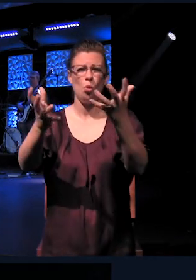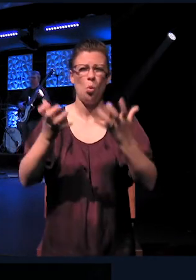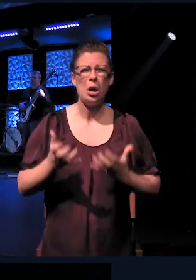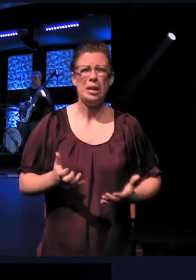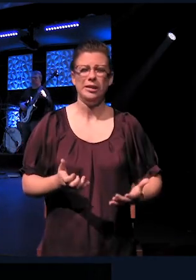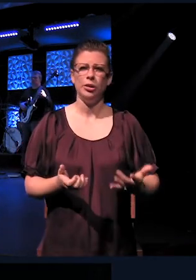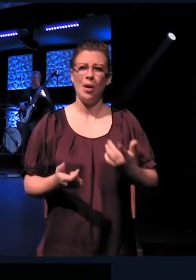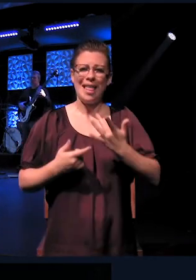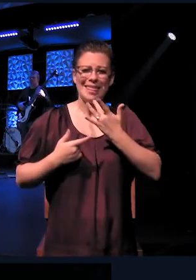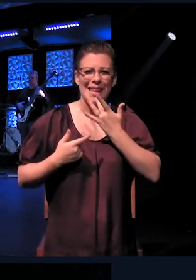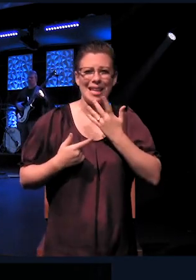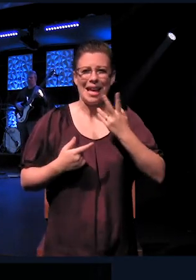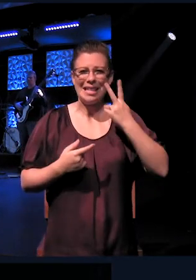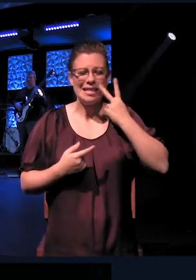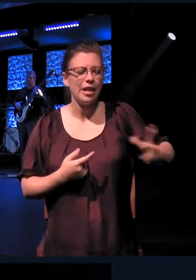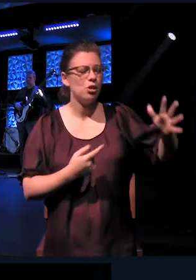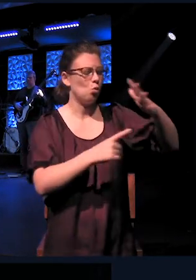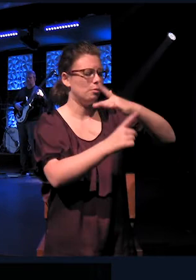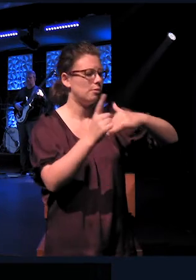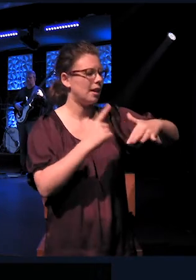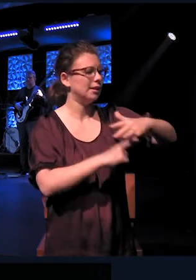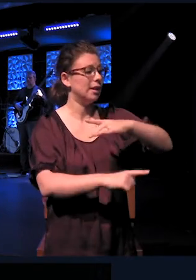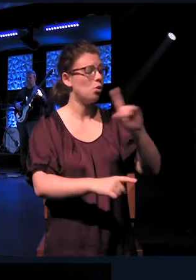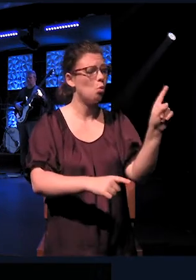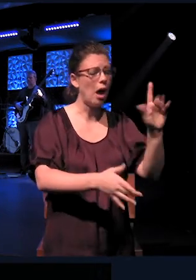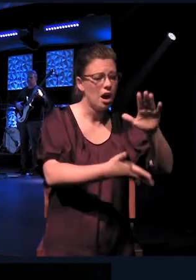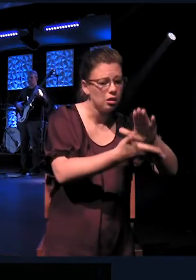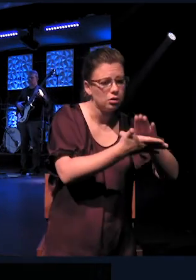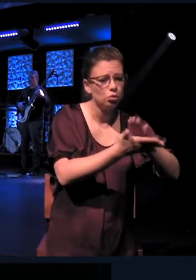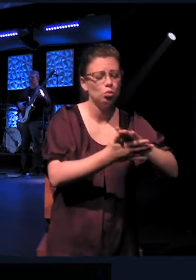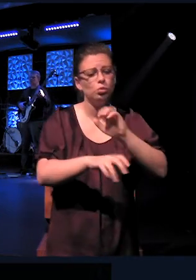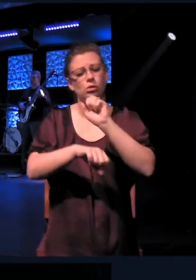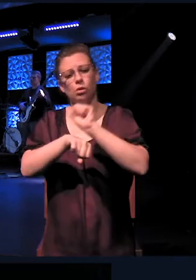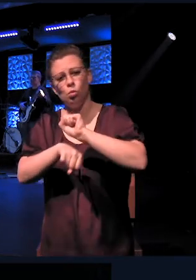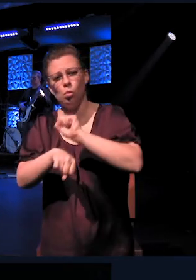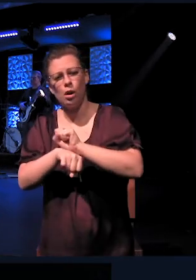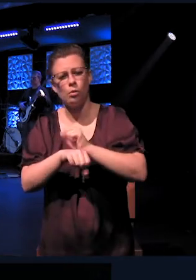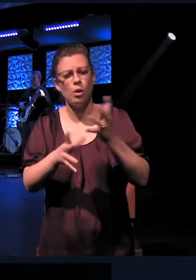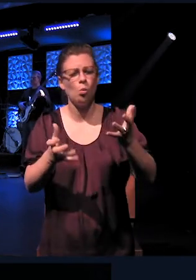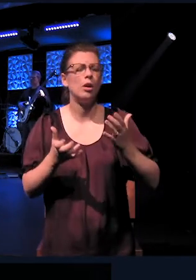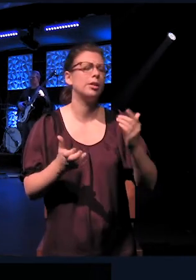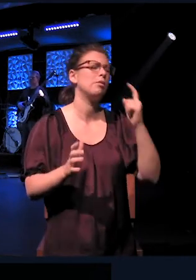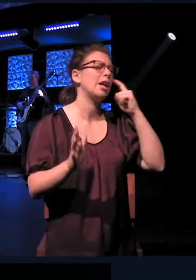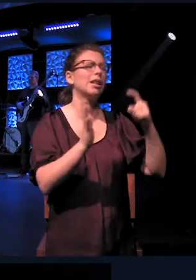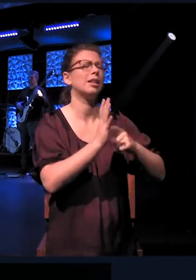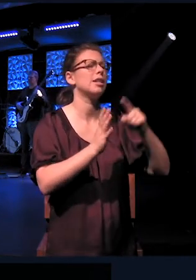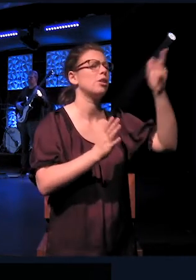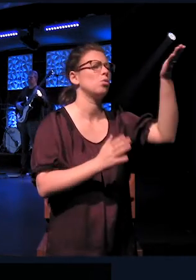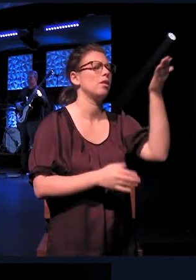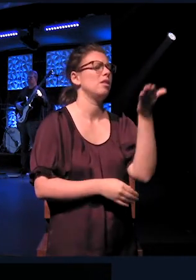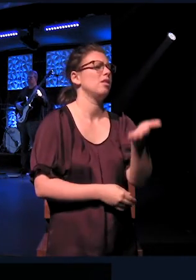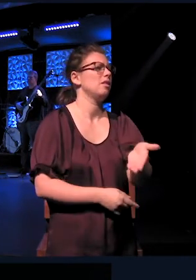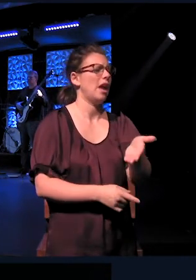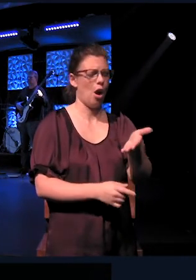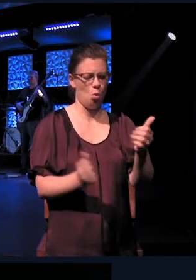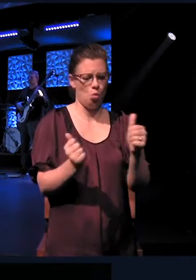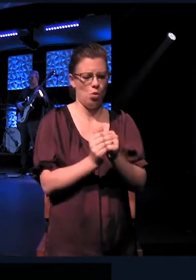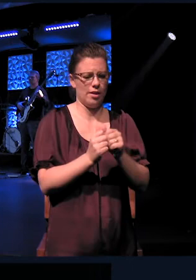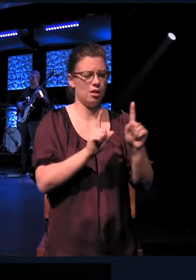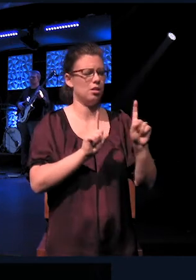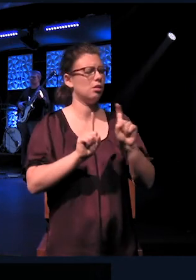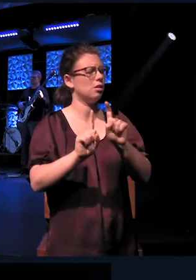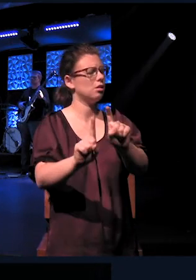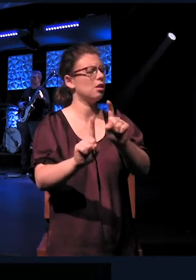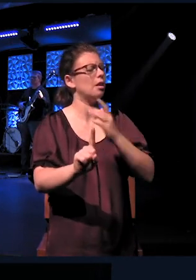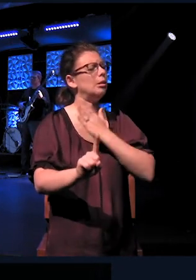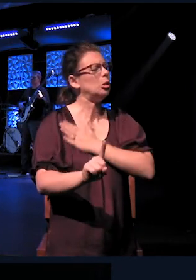we go to work, as we go to school, that we'd be aware that you are there. We pray that you would speak to us and you would lead